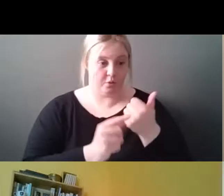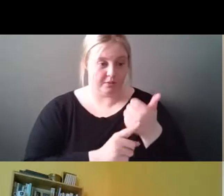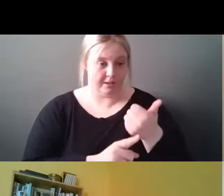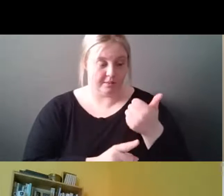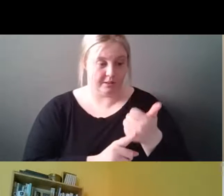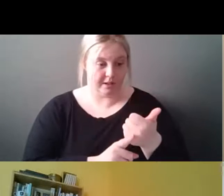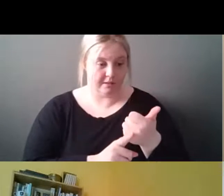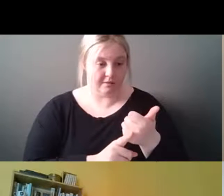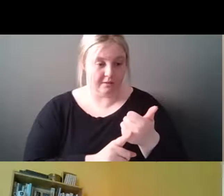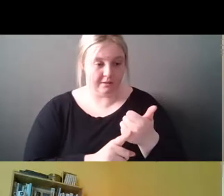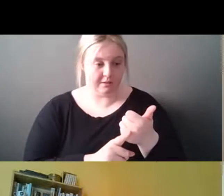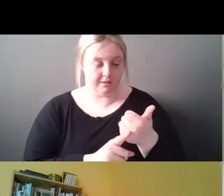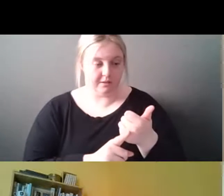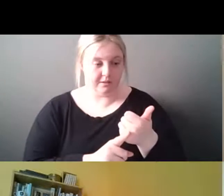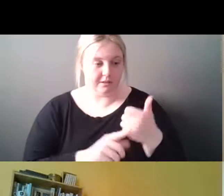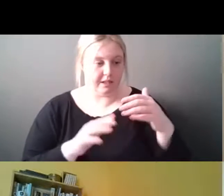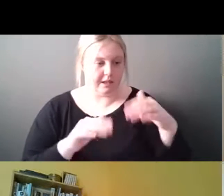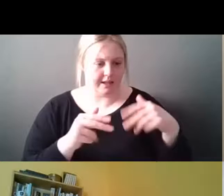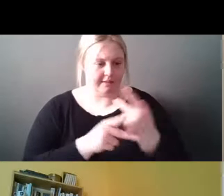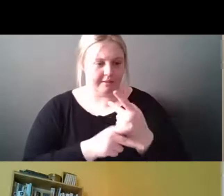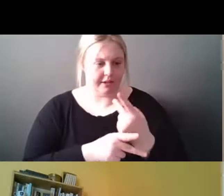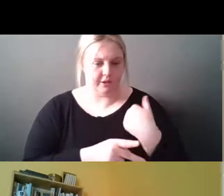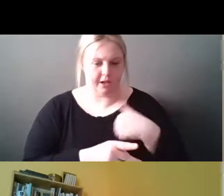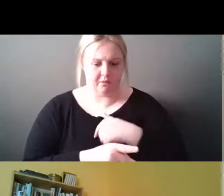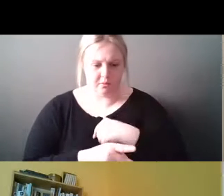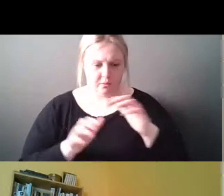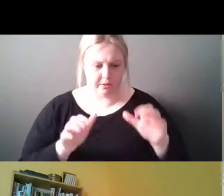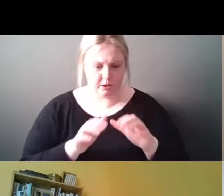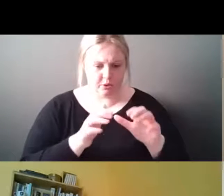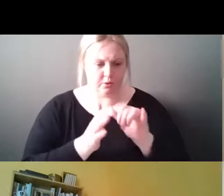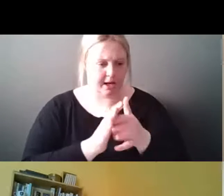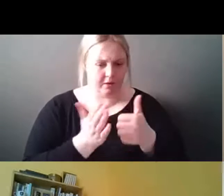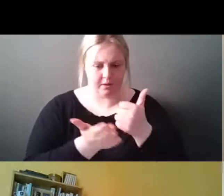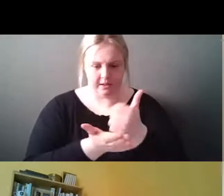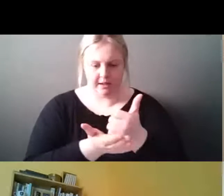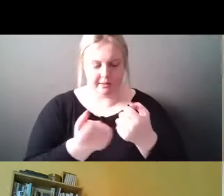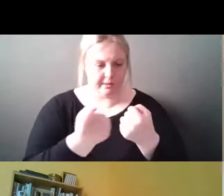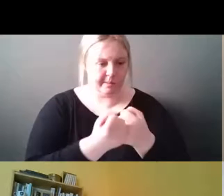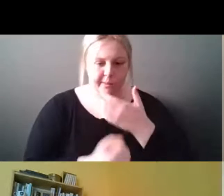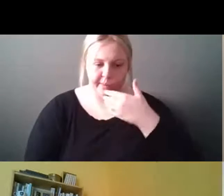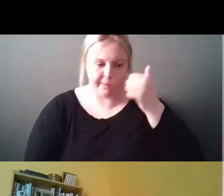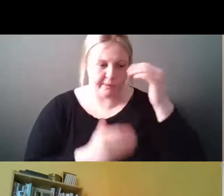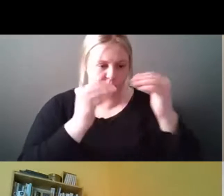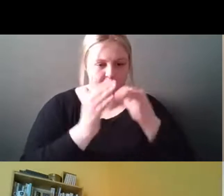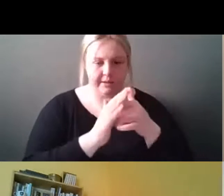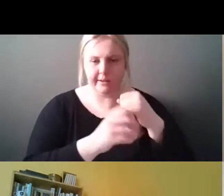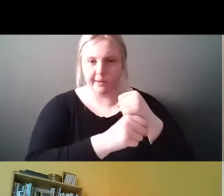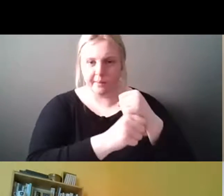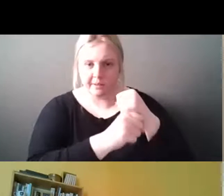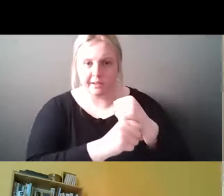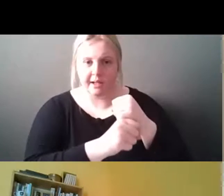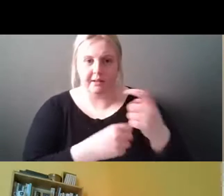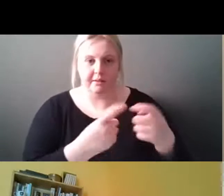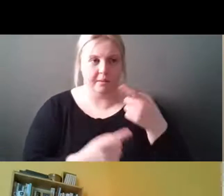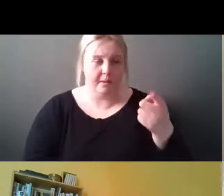necessarily had thought about what they could do to help older adults and to protect older adults from the virus have also